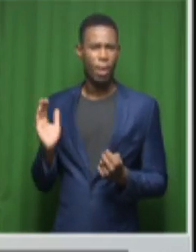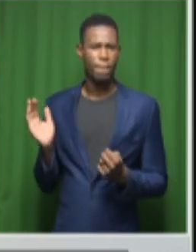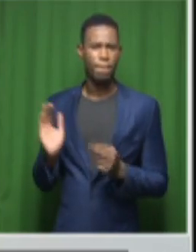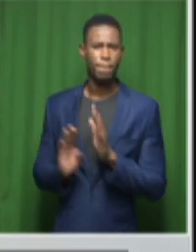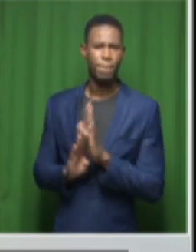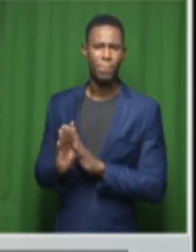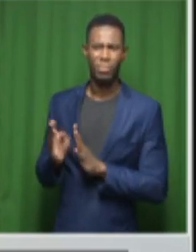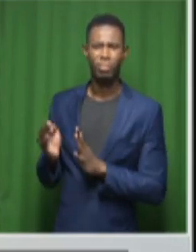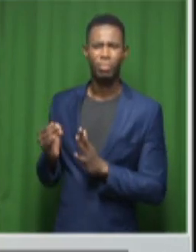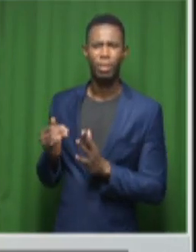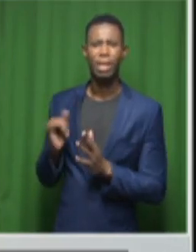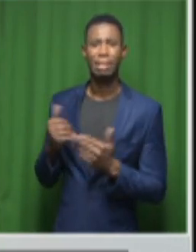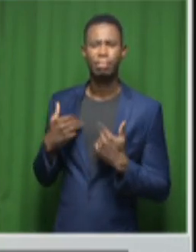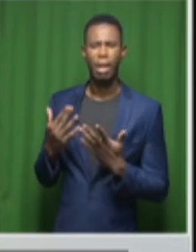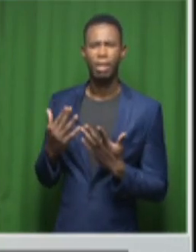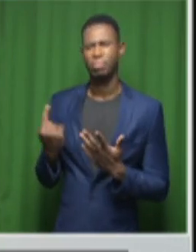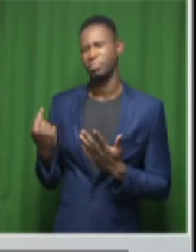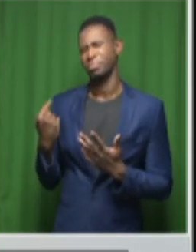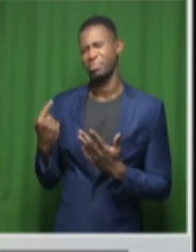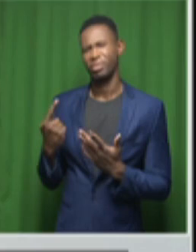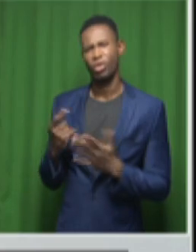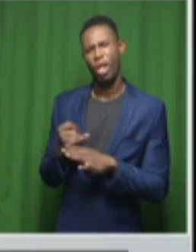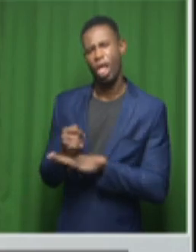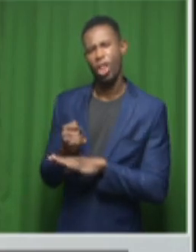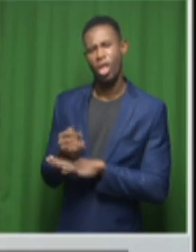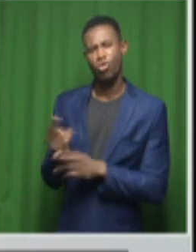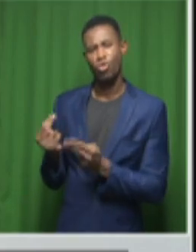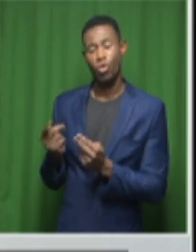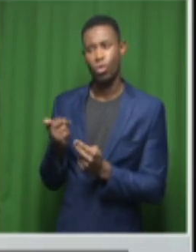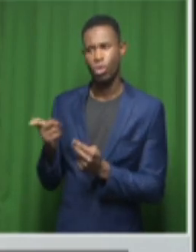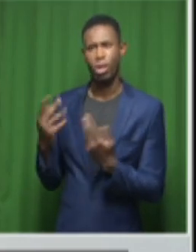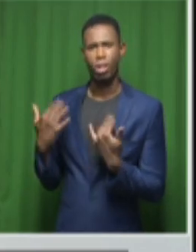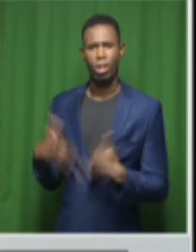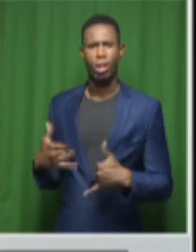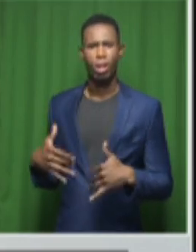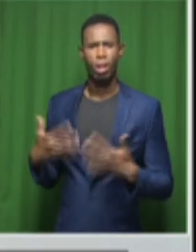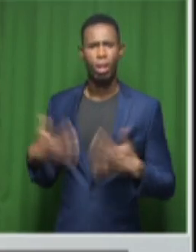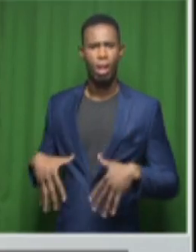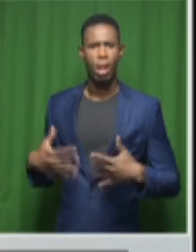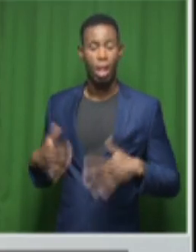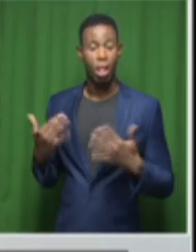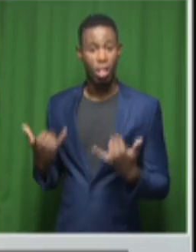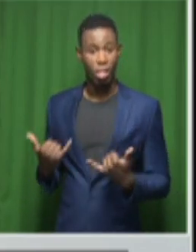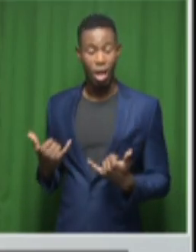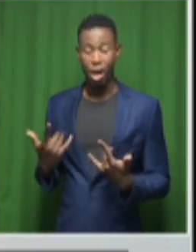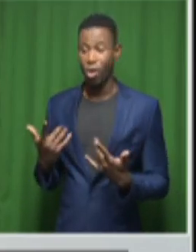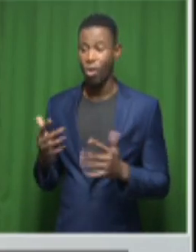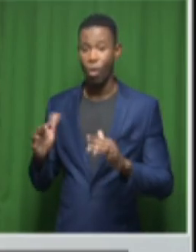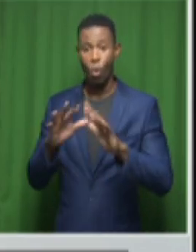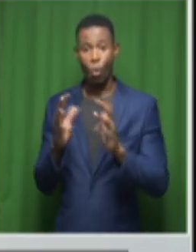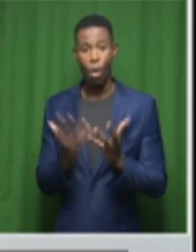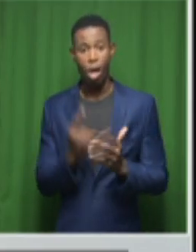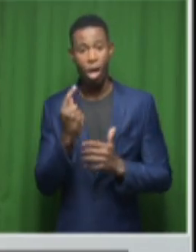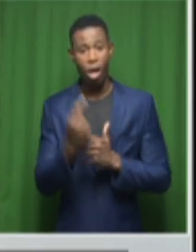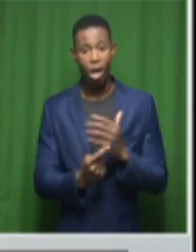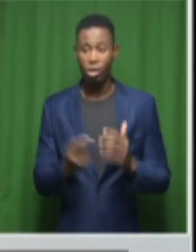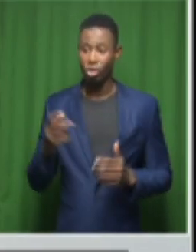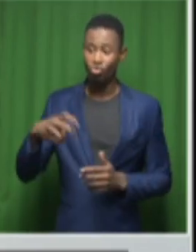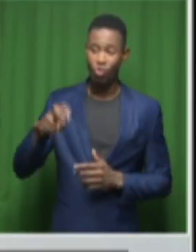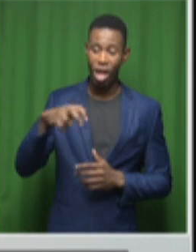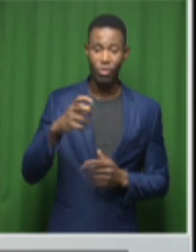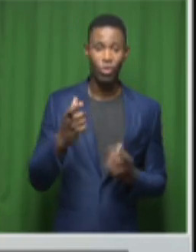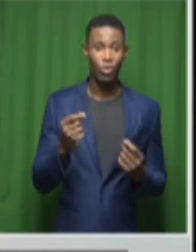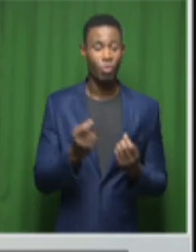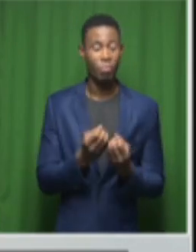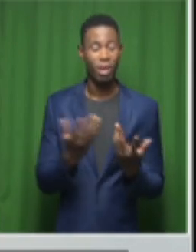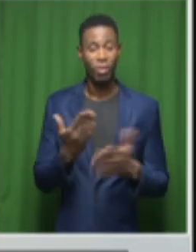very early in their careers, who are now going on to do amazing things across the world. I see in the show we